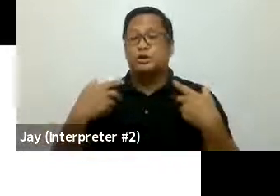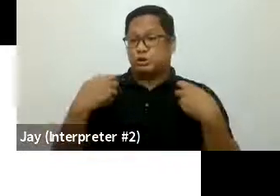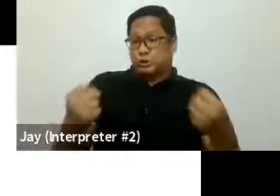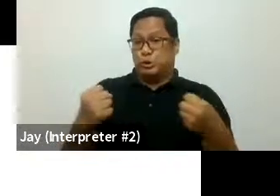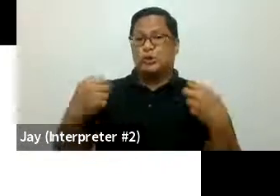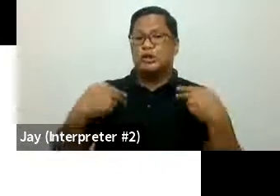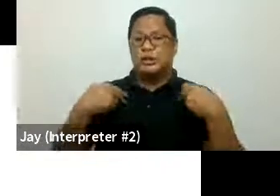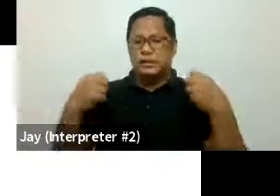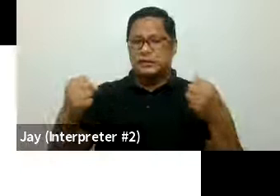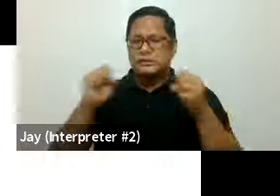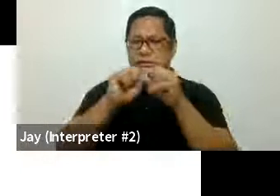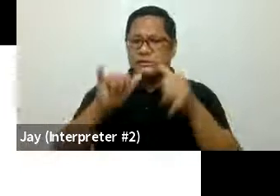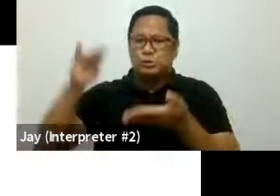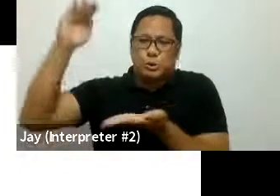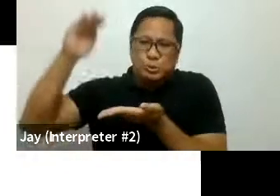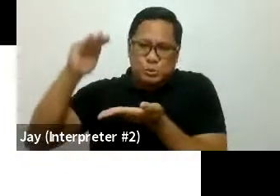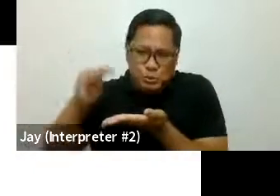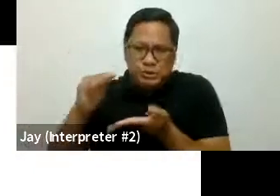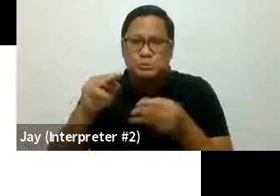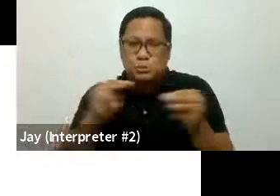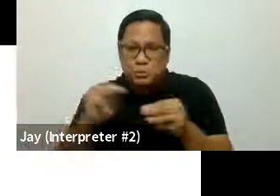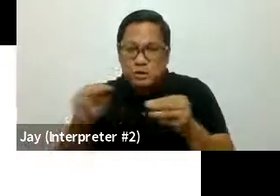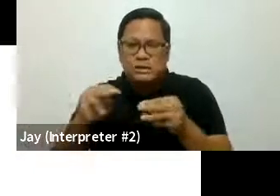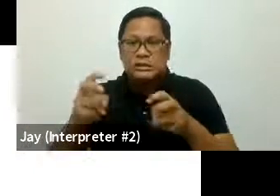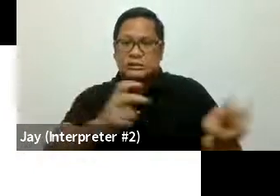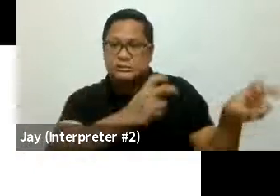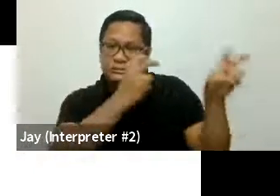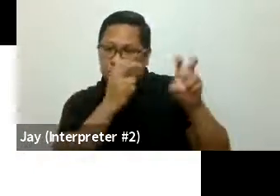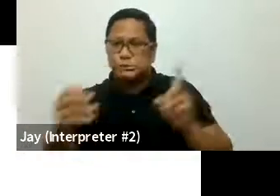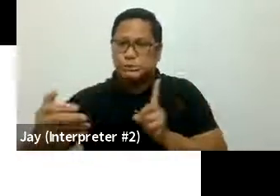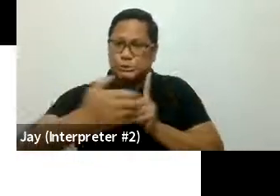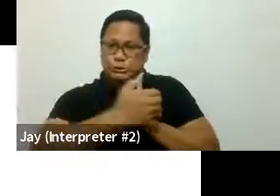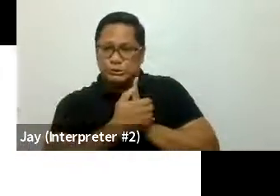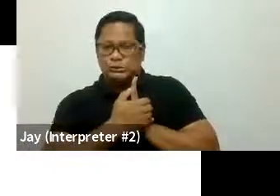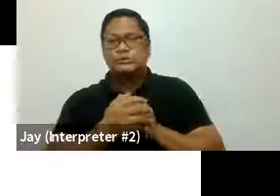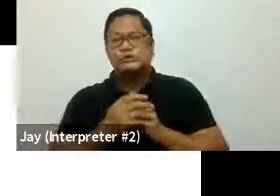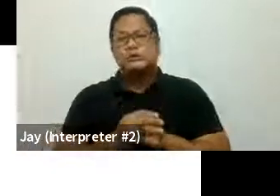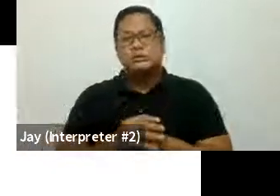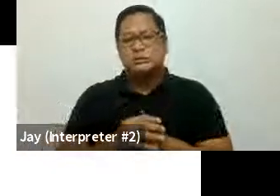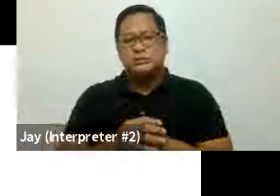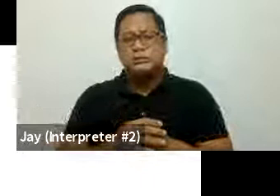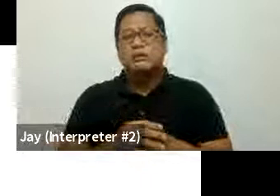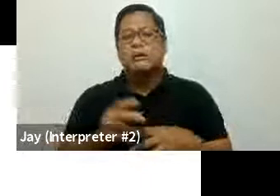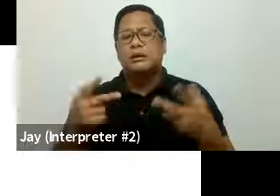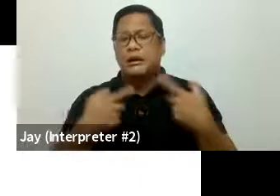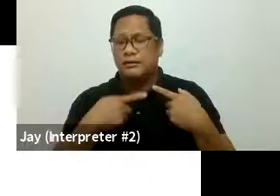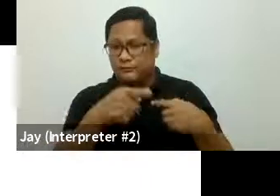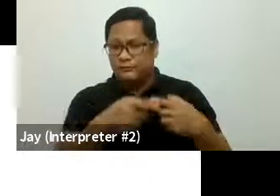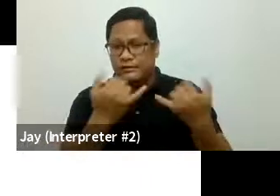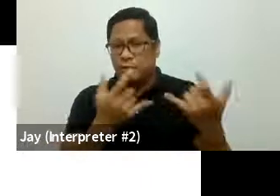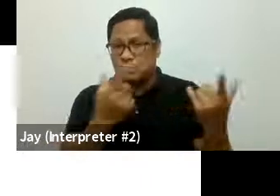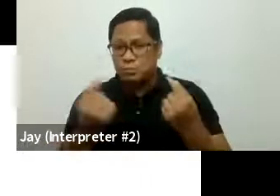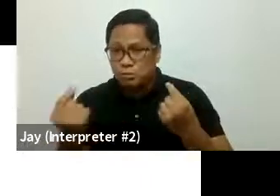will minimize the mobility restrictions and quarantines, the non-pharmaceutical interventions that are being imposed and